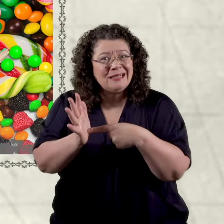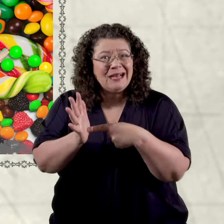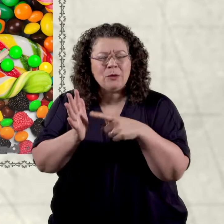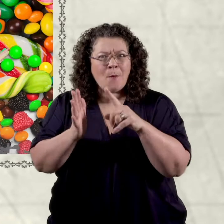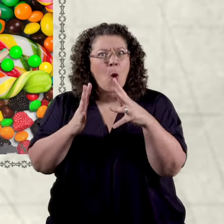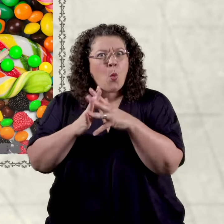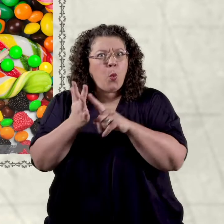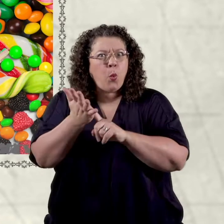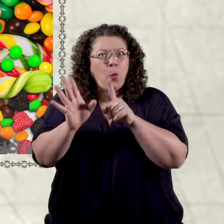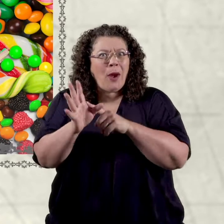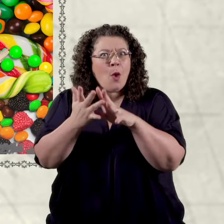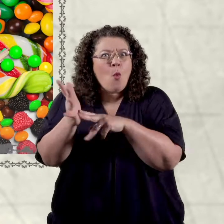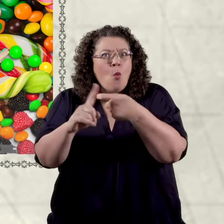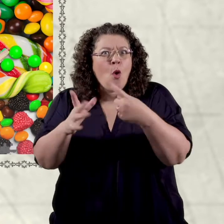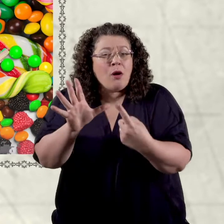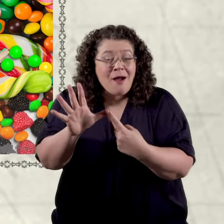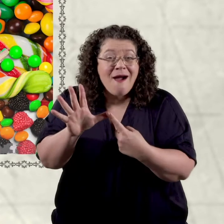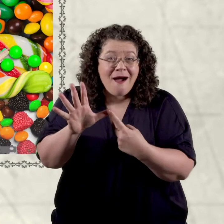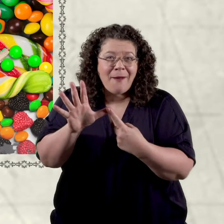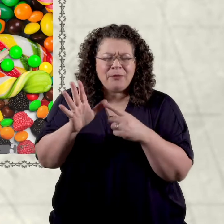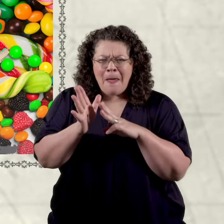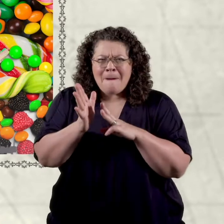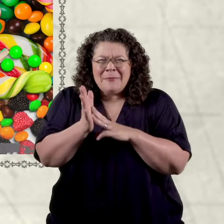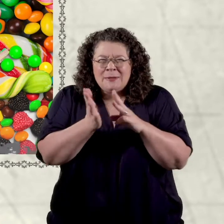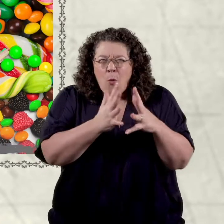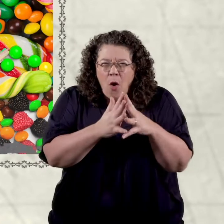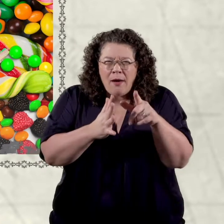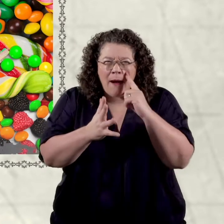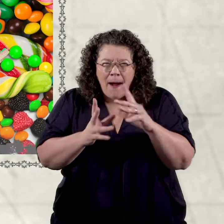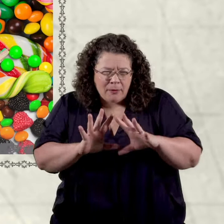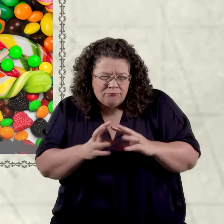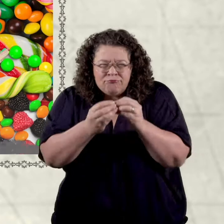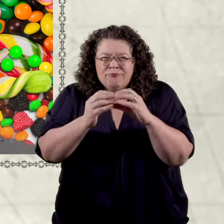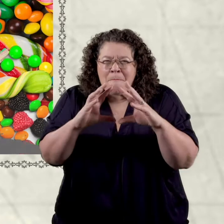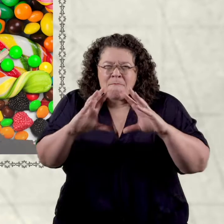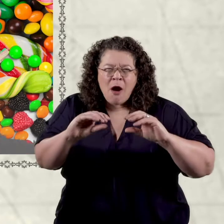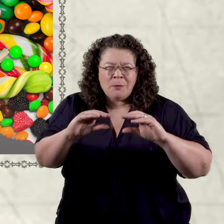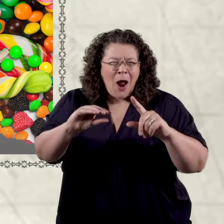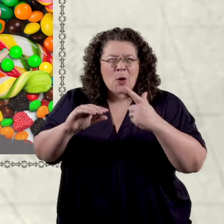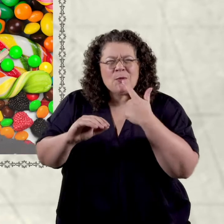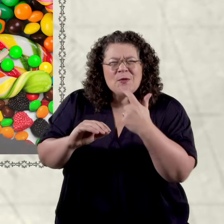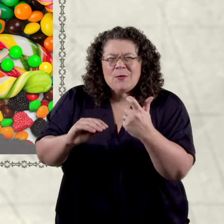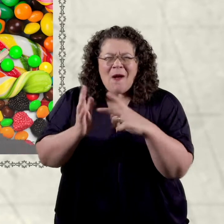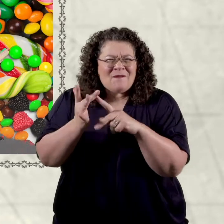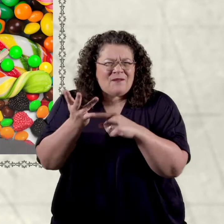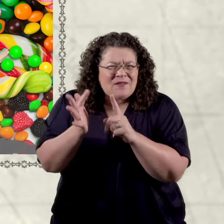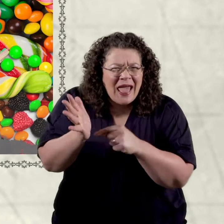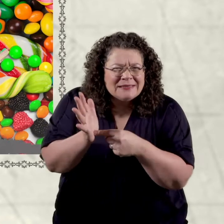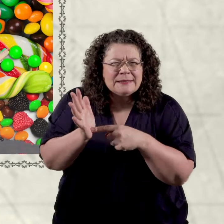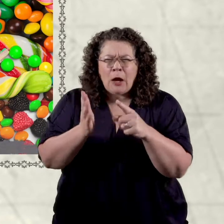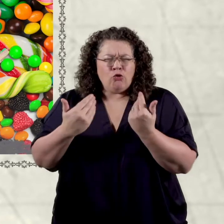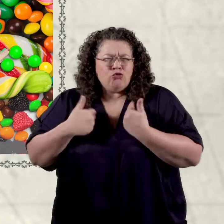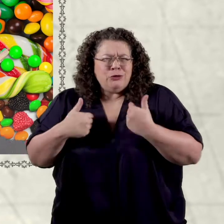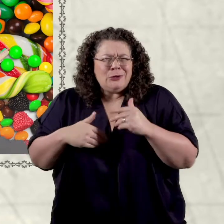Mr. Wonka can make marshmallows that taste of violets and rich caramels that change colour every